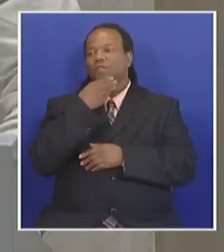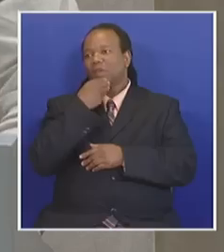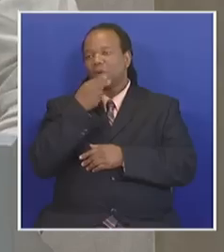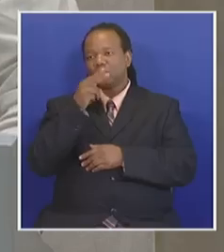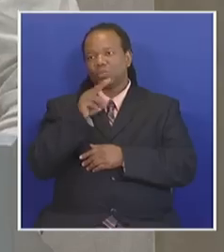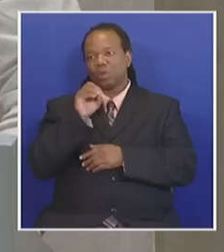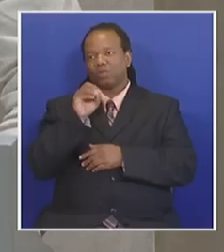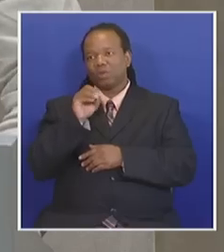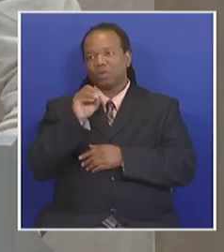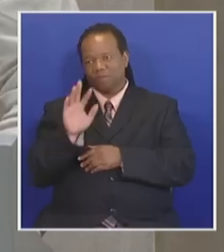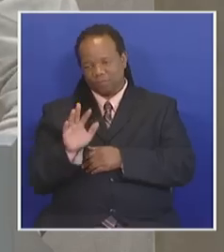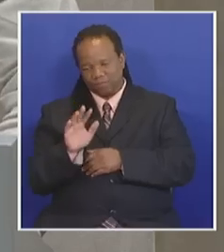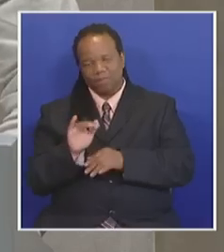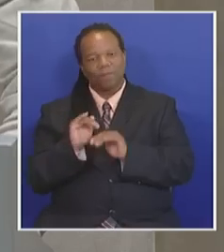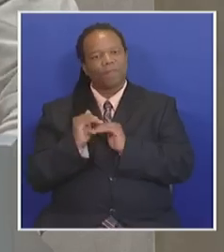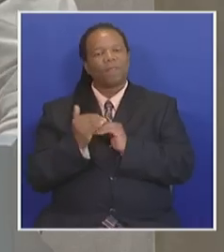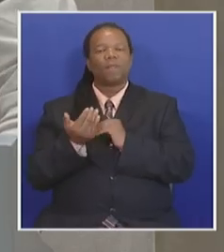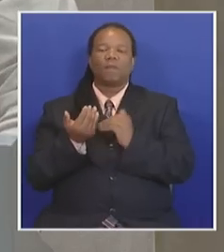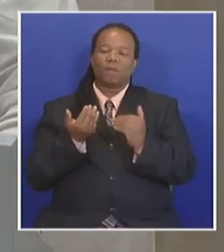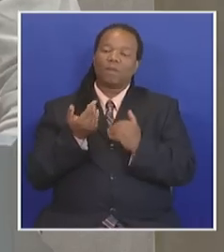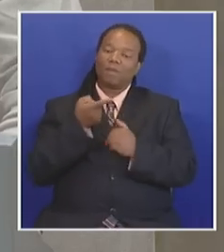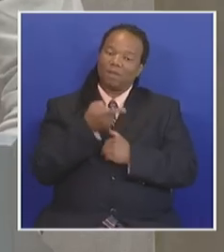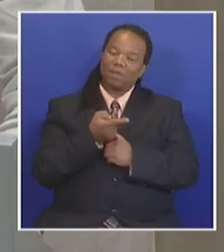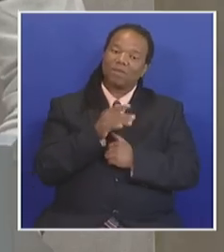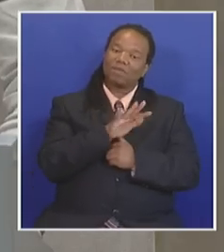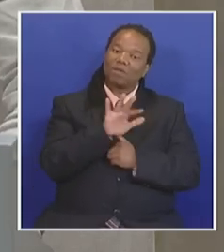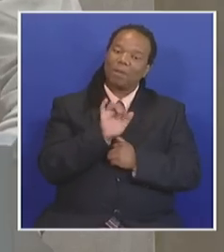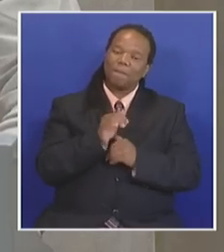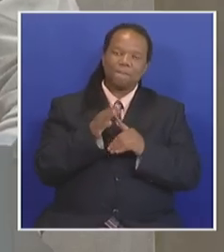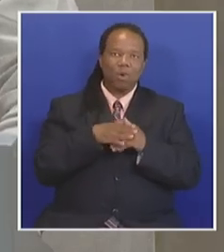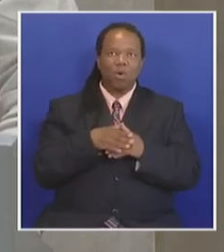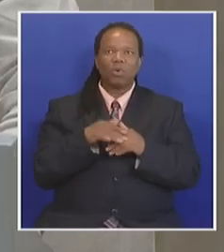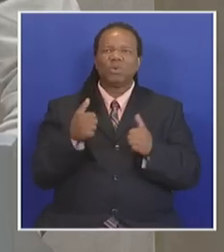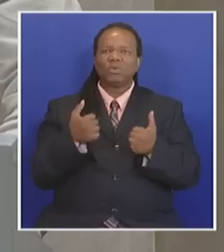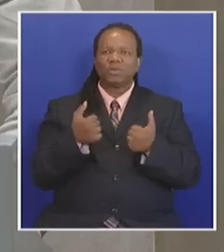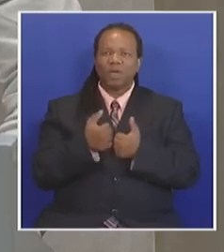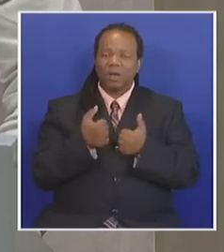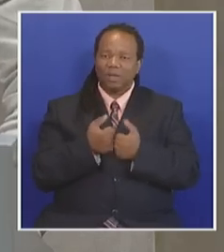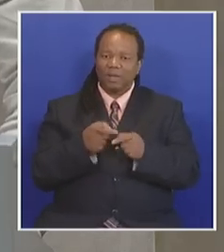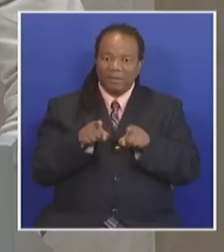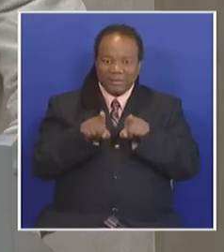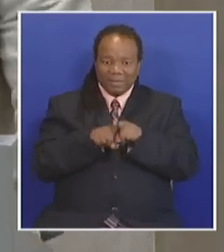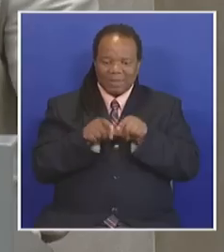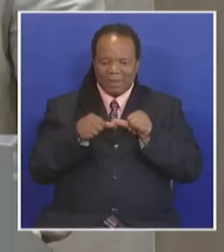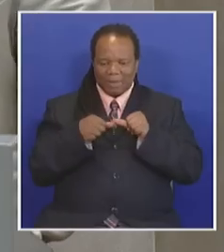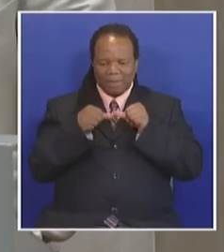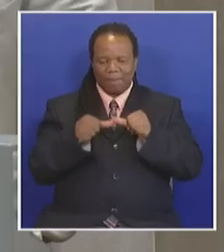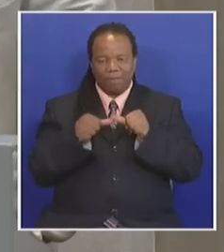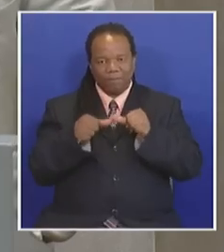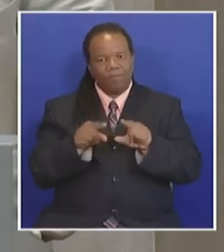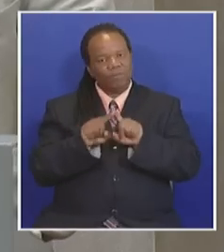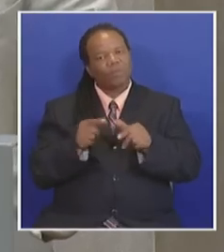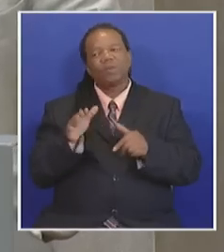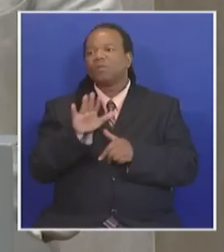of democracy in 1994 in South Africa brought with it new challenges which are still confronting us even today. South Africa opened up